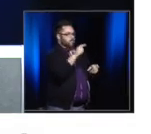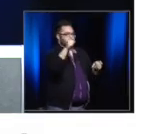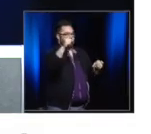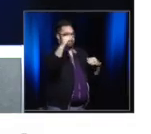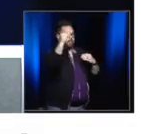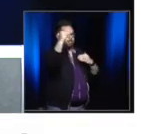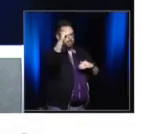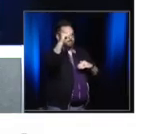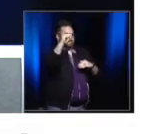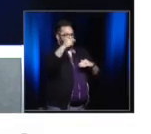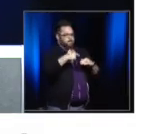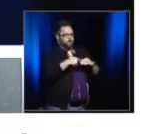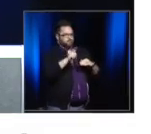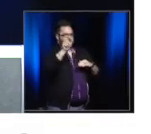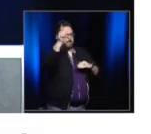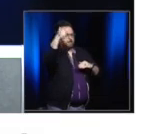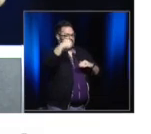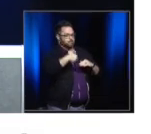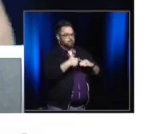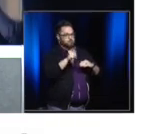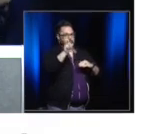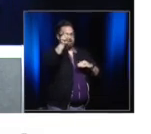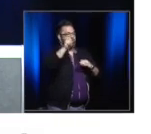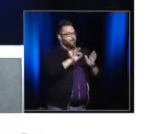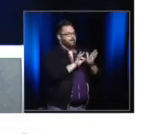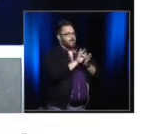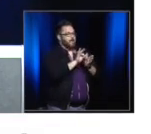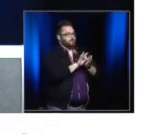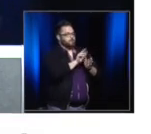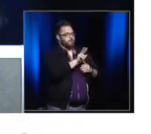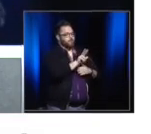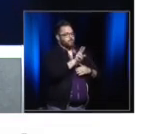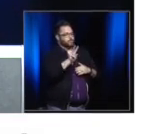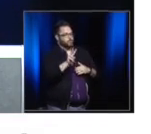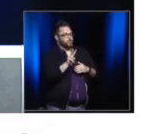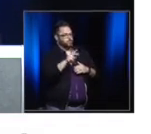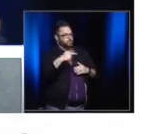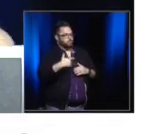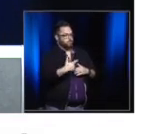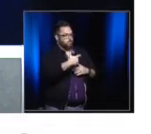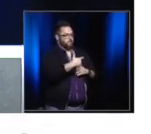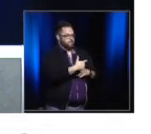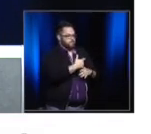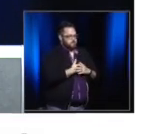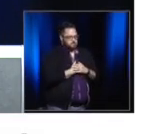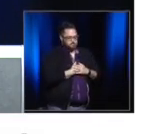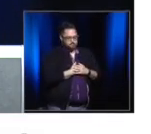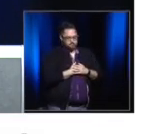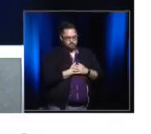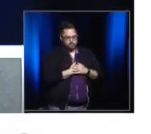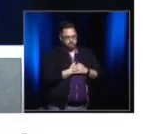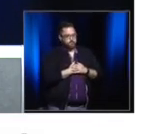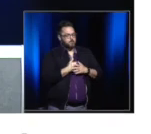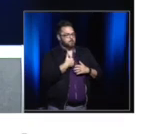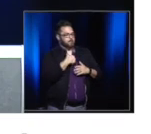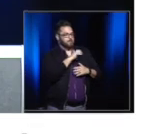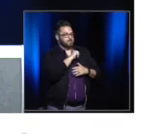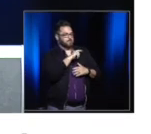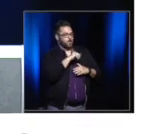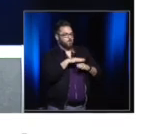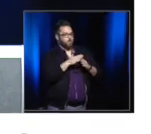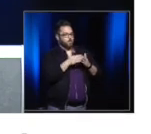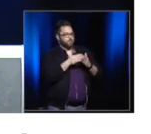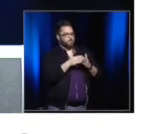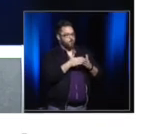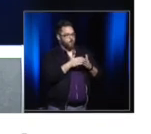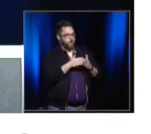were, and we counted 32 dolphins within our sight. And Scott and I were on the boat, and we